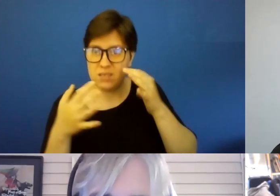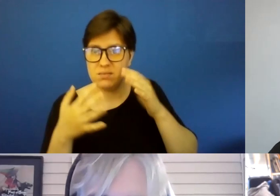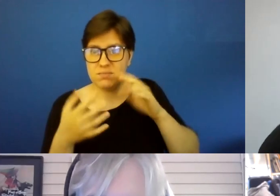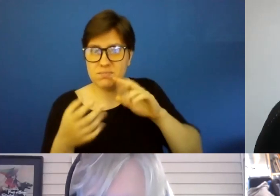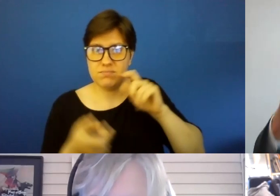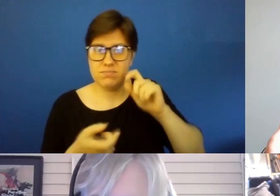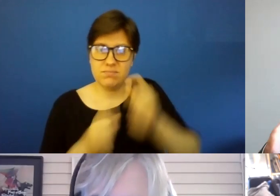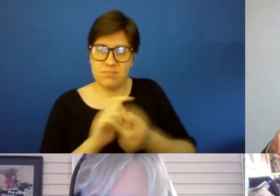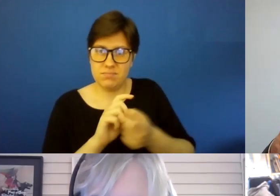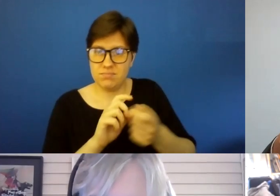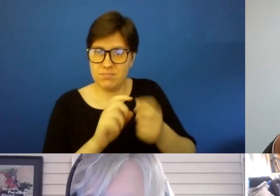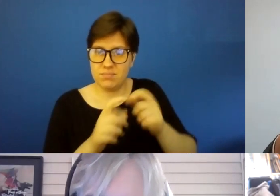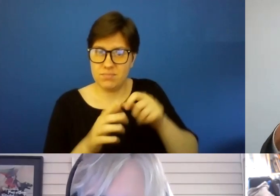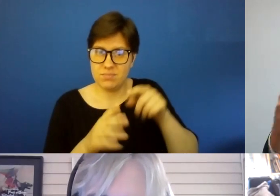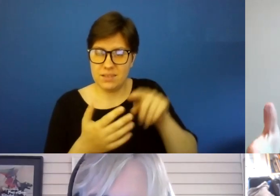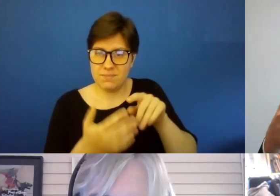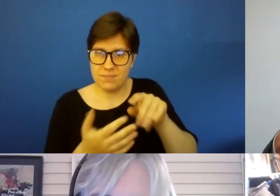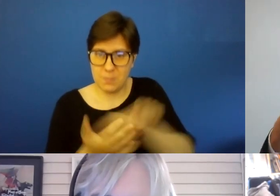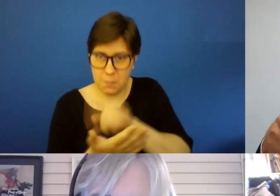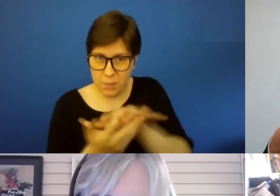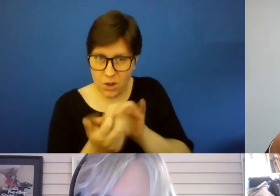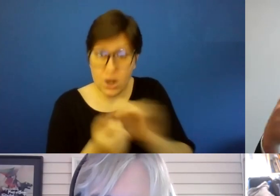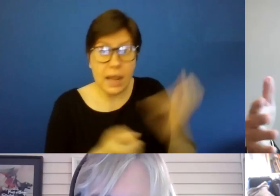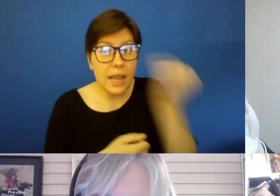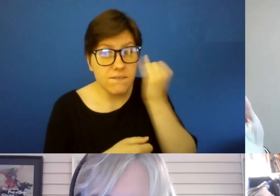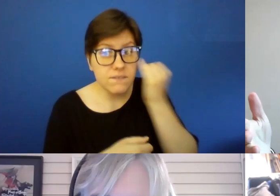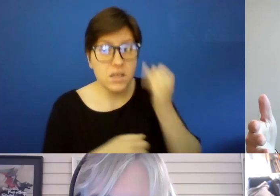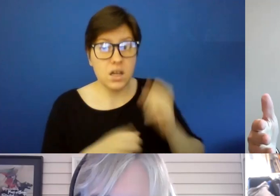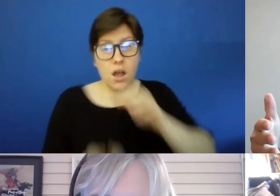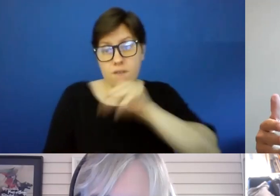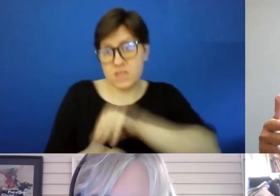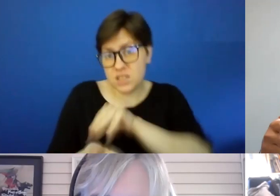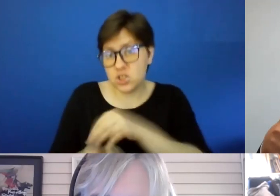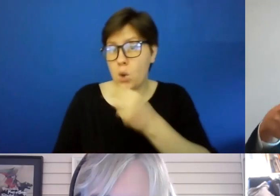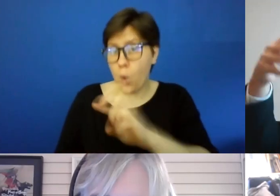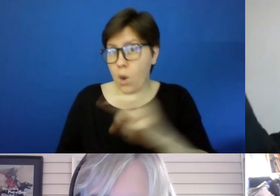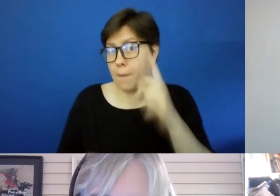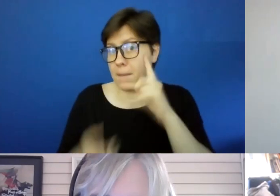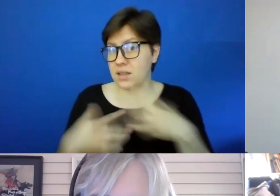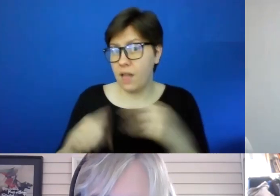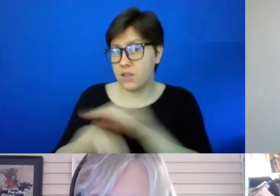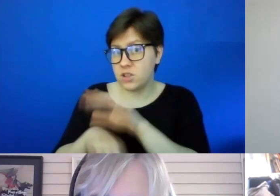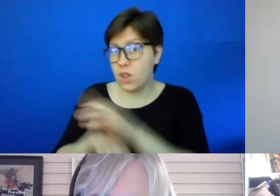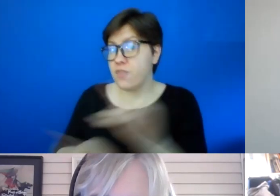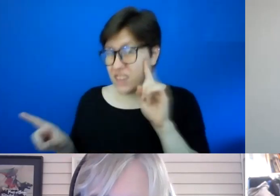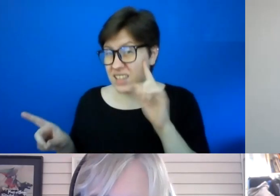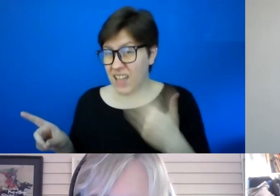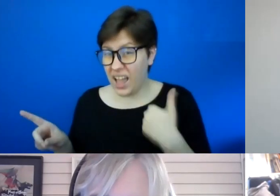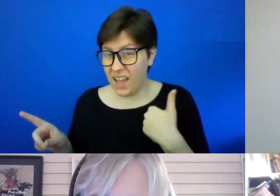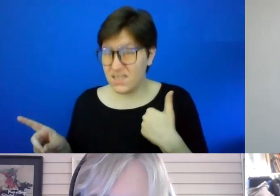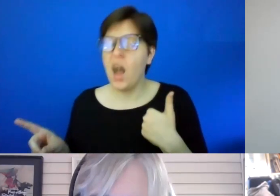the attending or the consulting physician thinks that the patient may have such a condition, then they need to